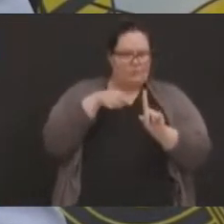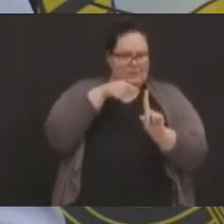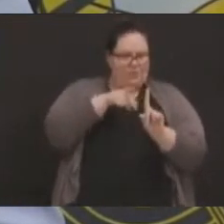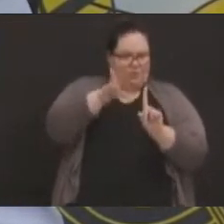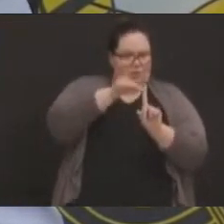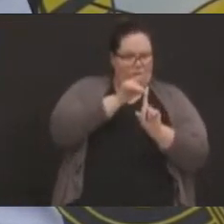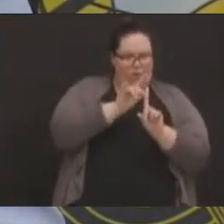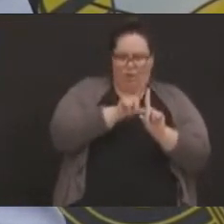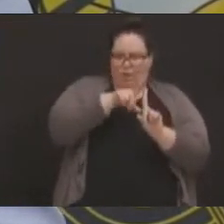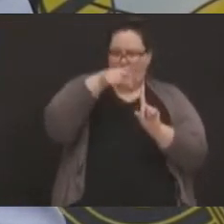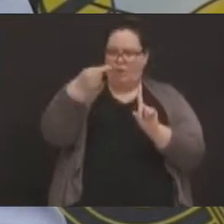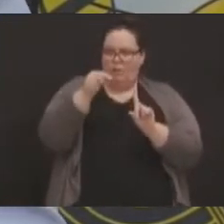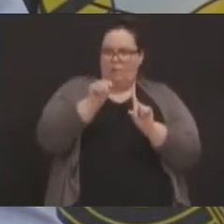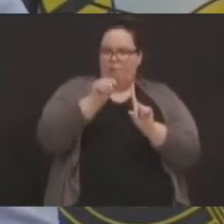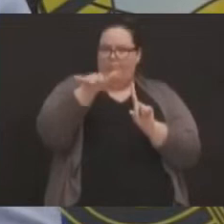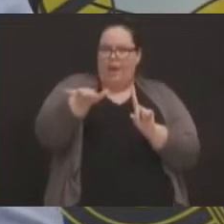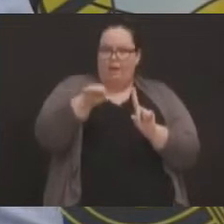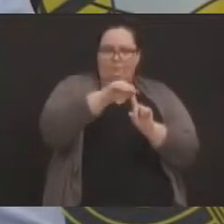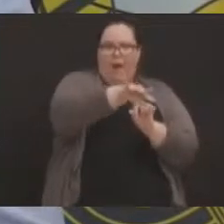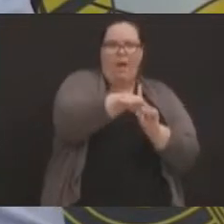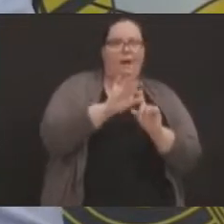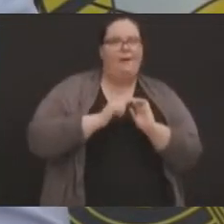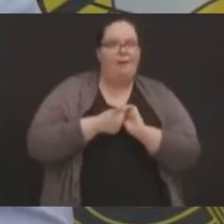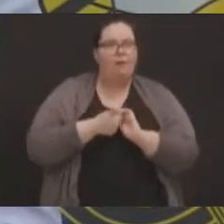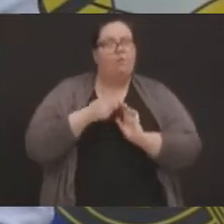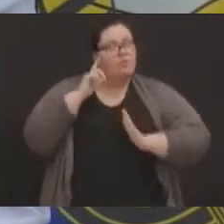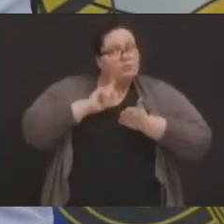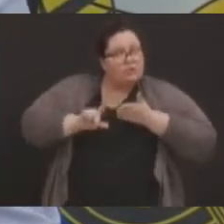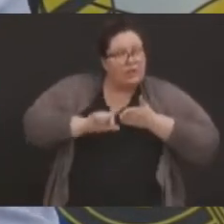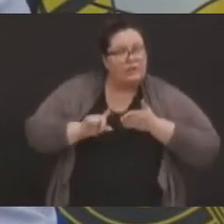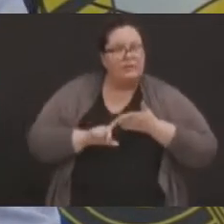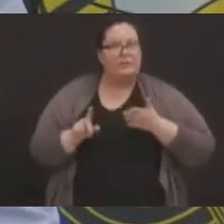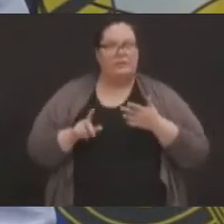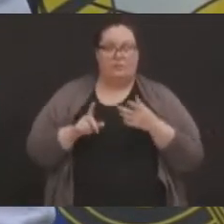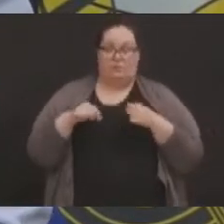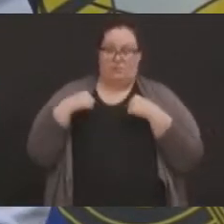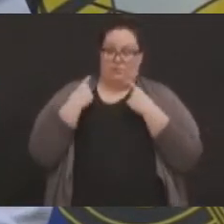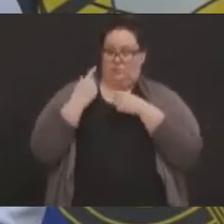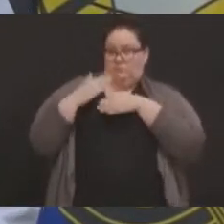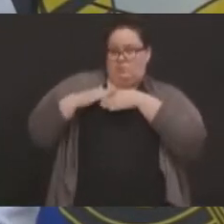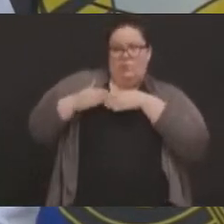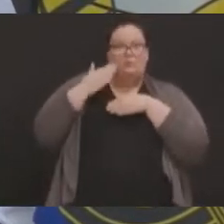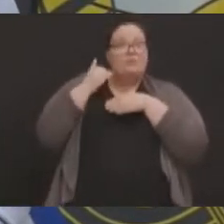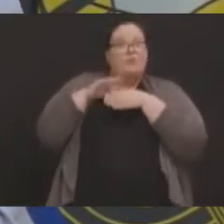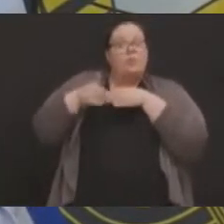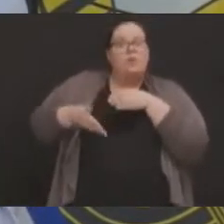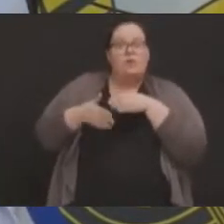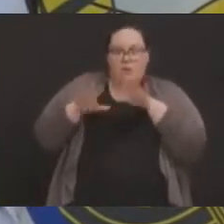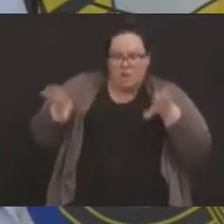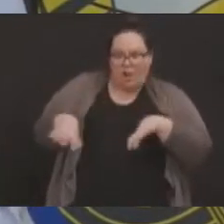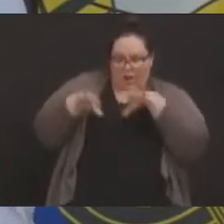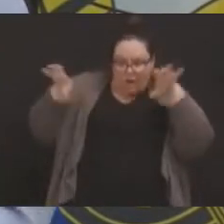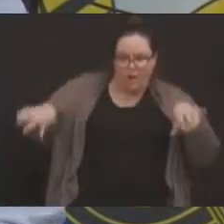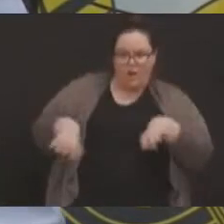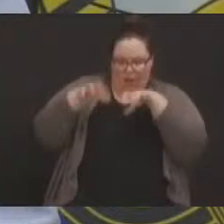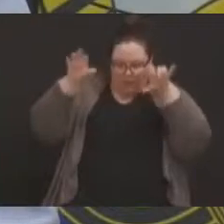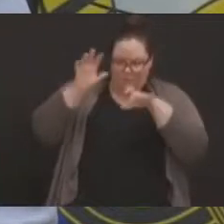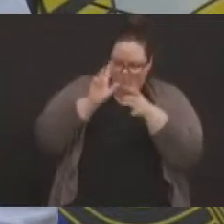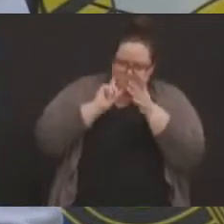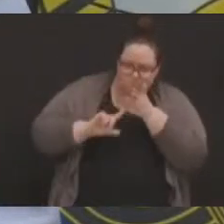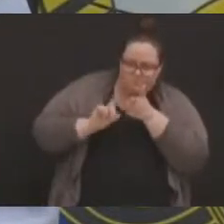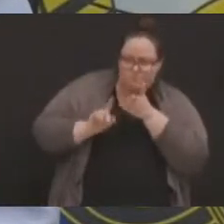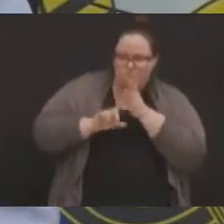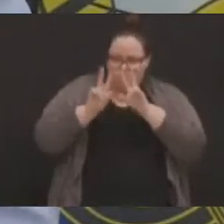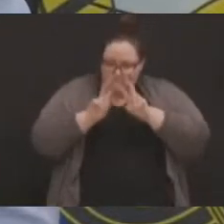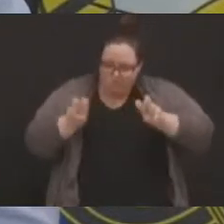hard. And because of their hard work and because of your cooperation with those teams, there is now less concern